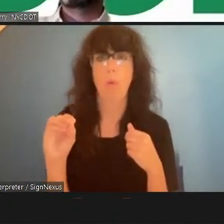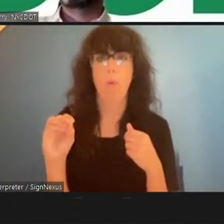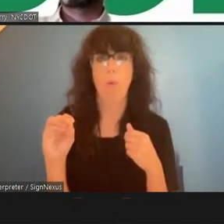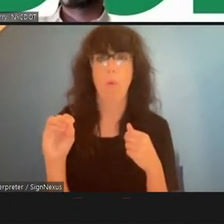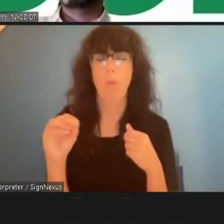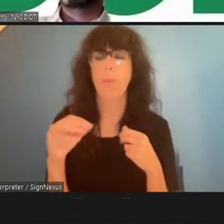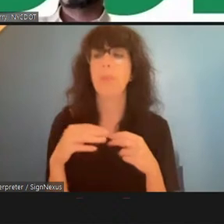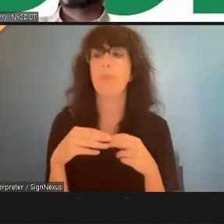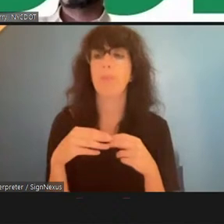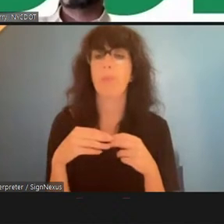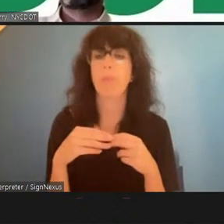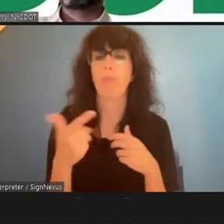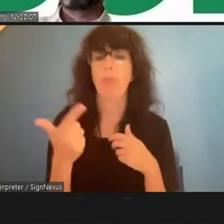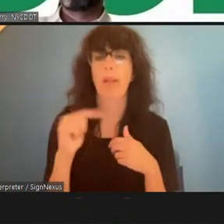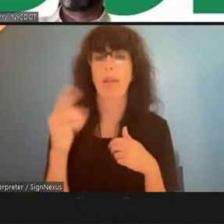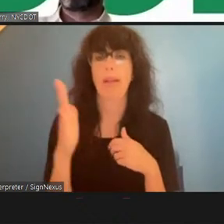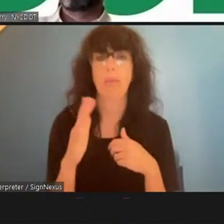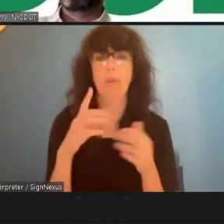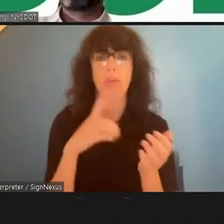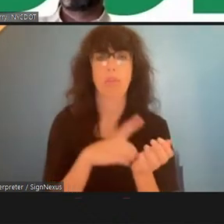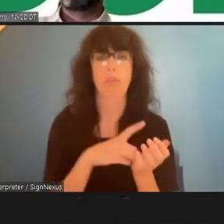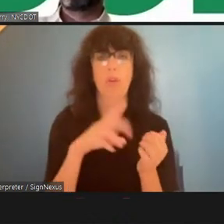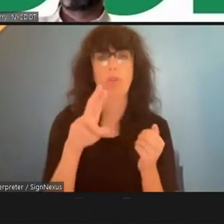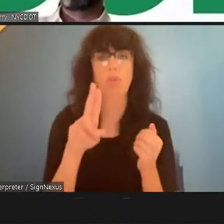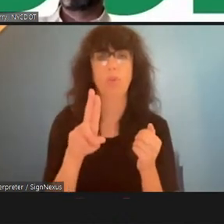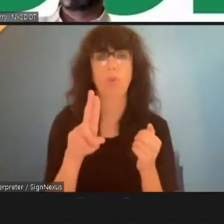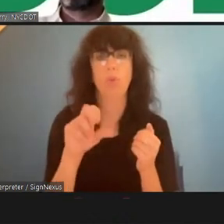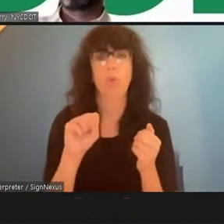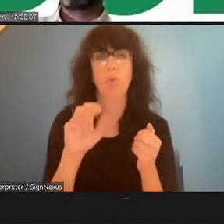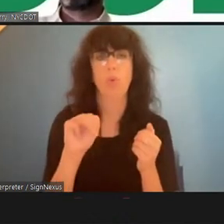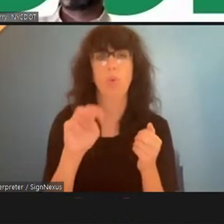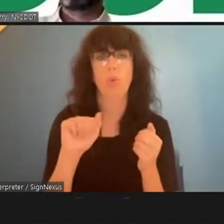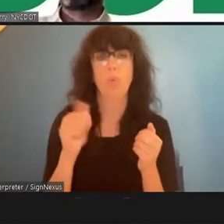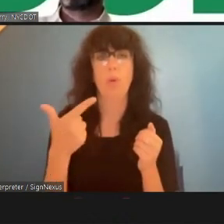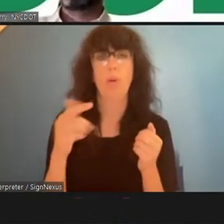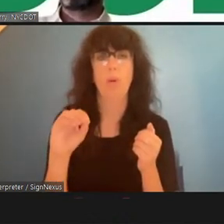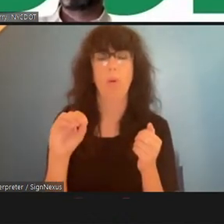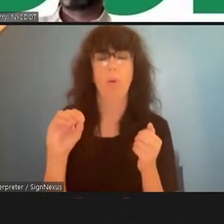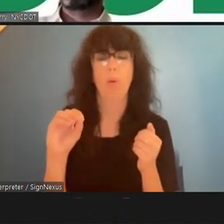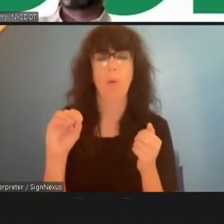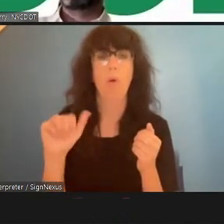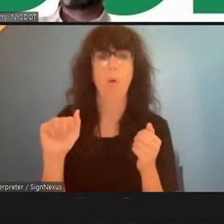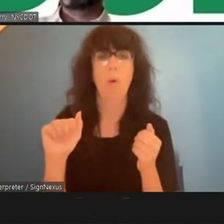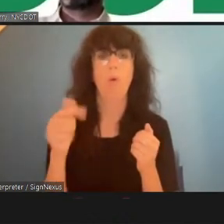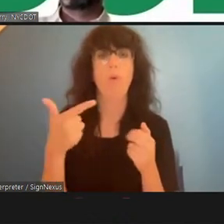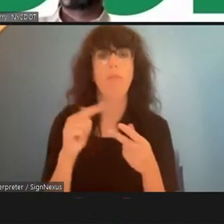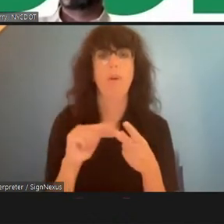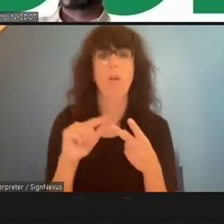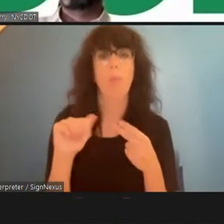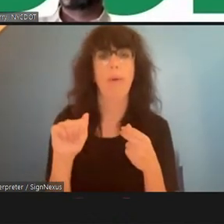our next speaker is dr uzma gull followed by anne-marie carbone